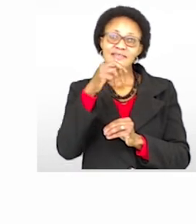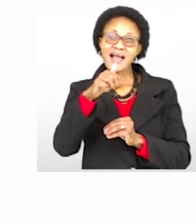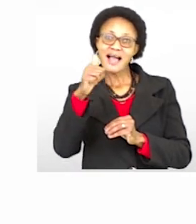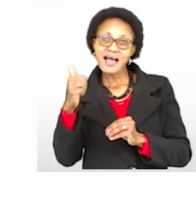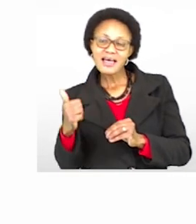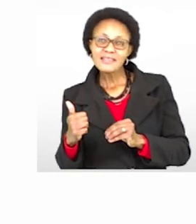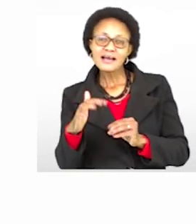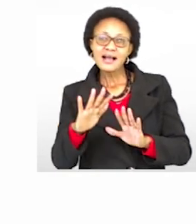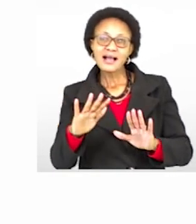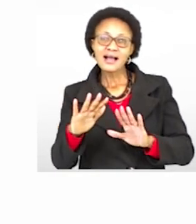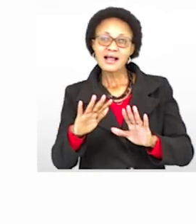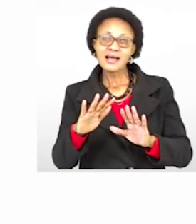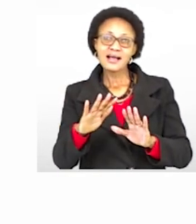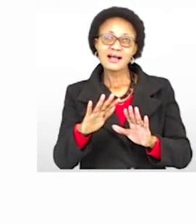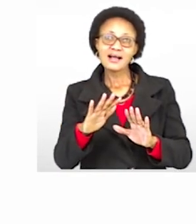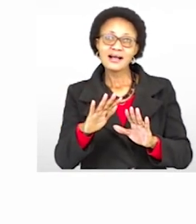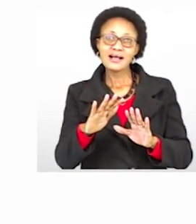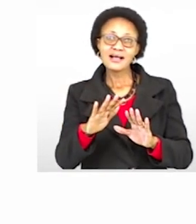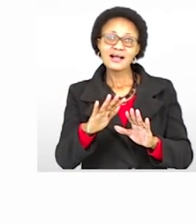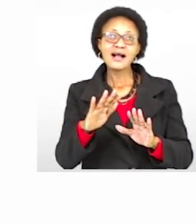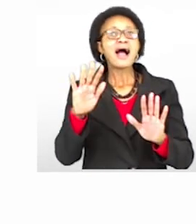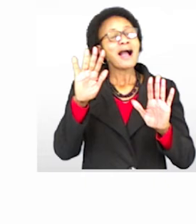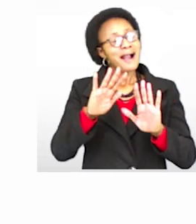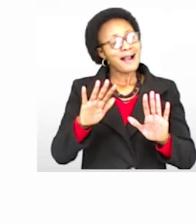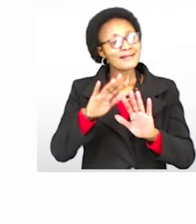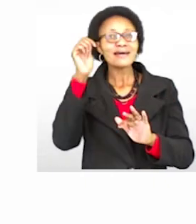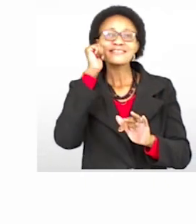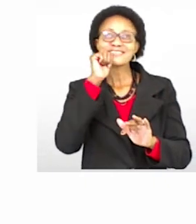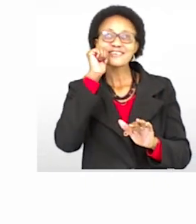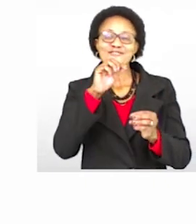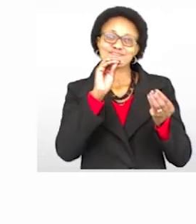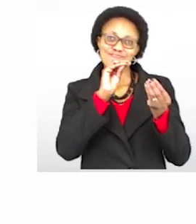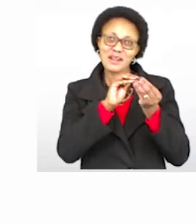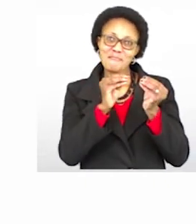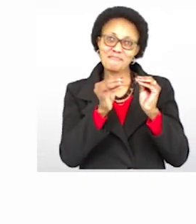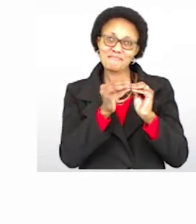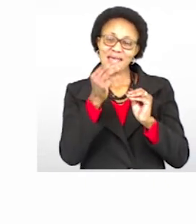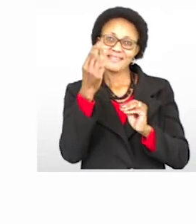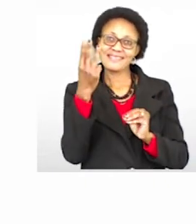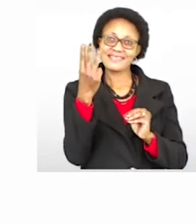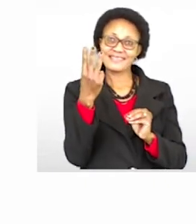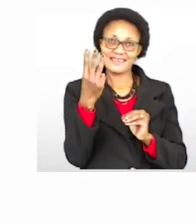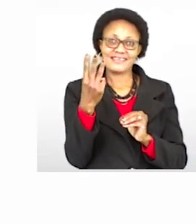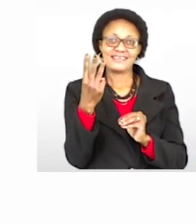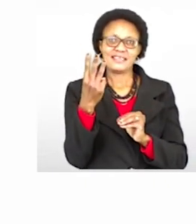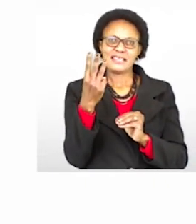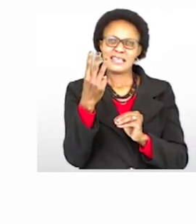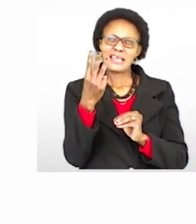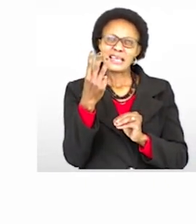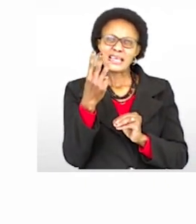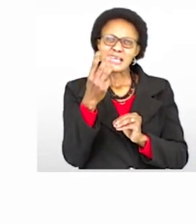you're going to use is the color yellow. Now, yellow seems to be for the fireman that